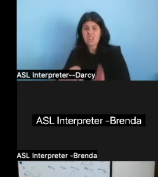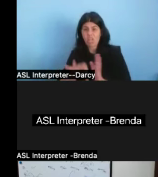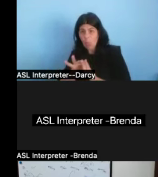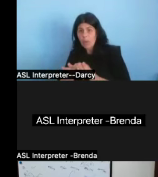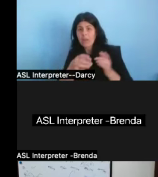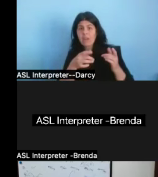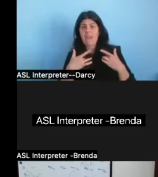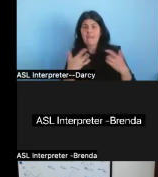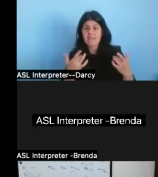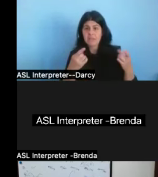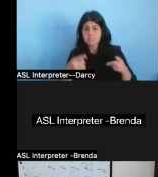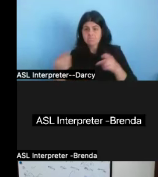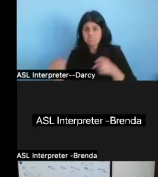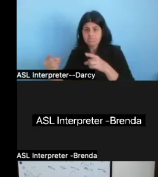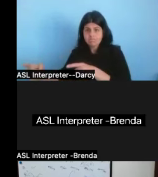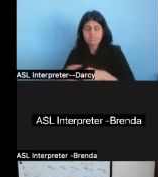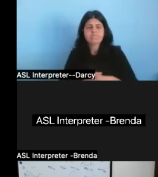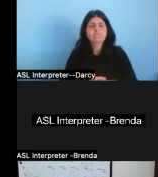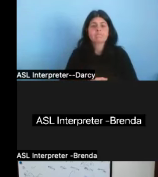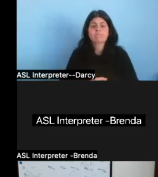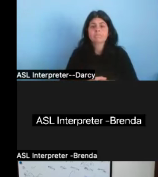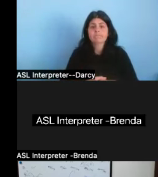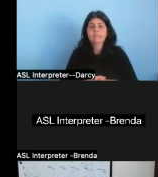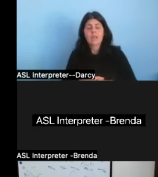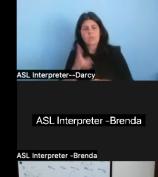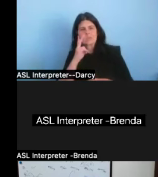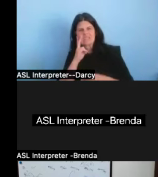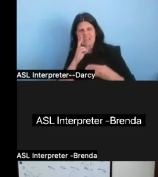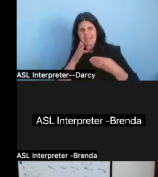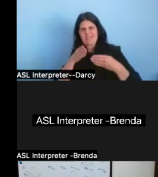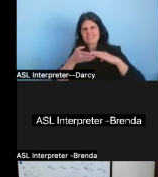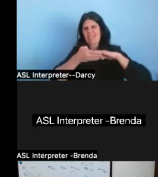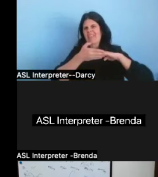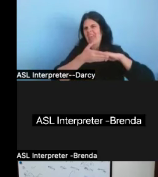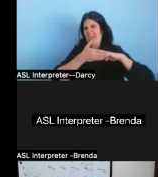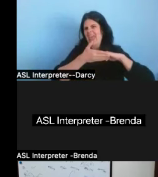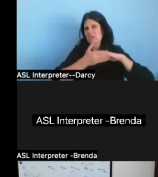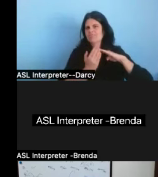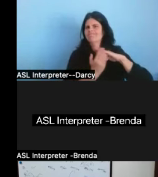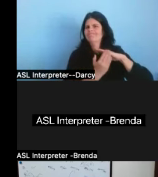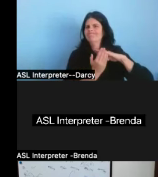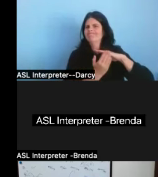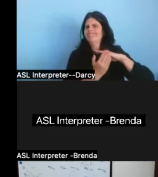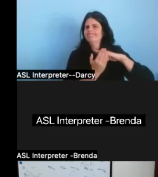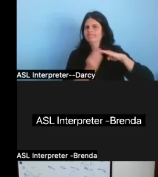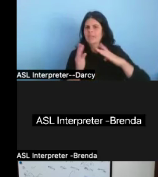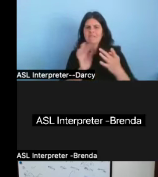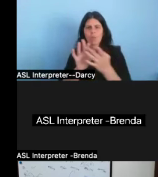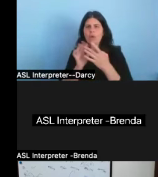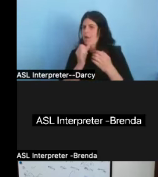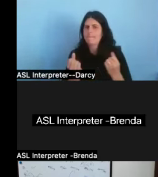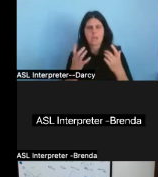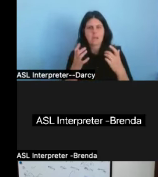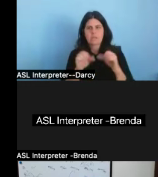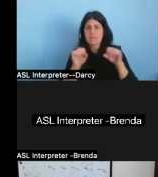And as she also mentioned, because this is kind of at the edge of our network where we don't have a lot of stations, the minimum magnitude